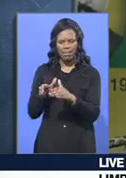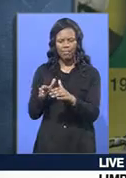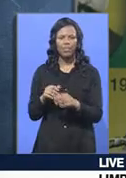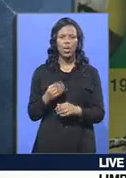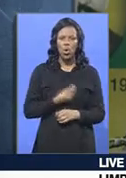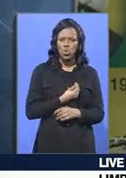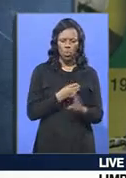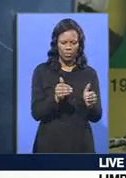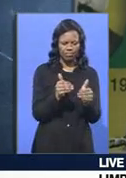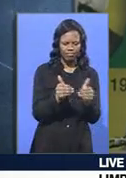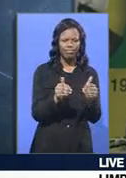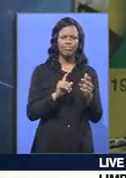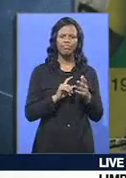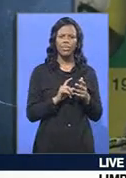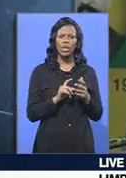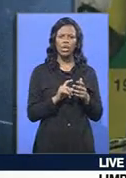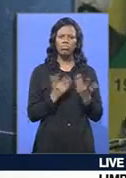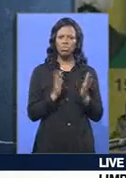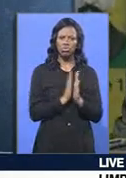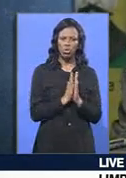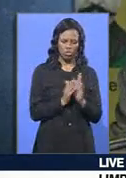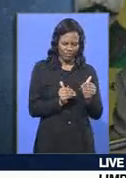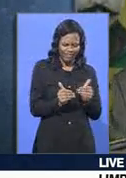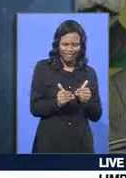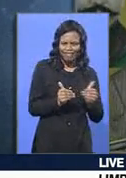churches, traditional leaders,